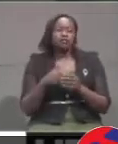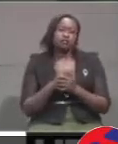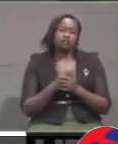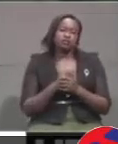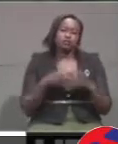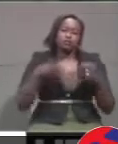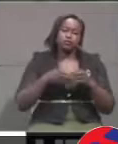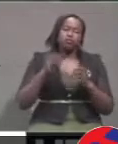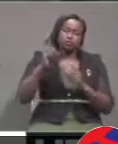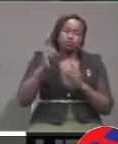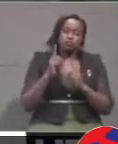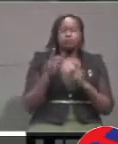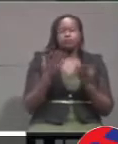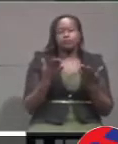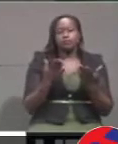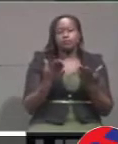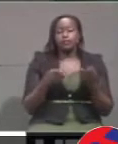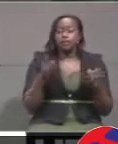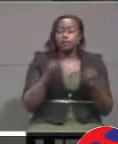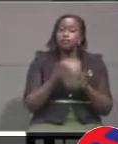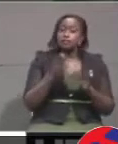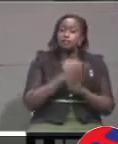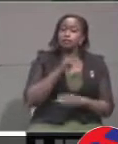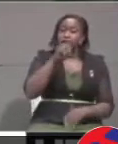saying that since I'm being punished,